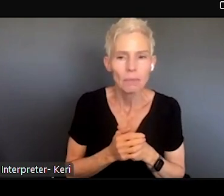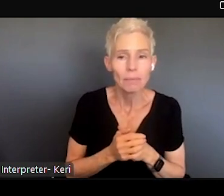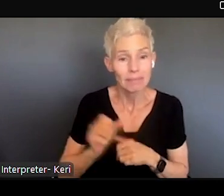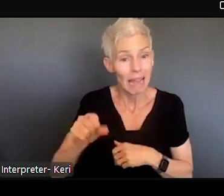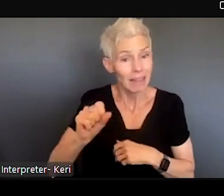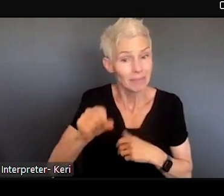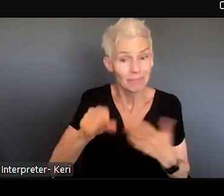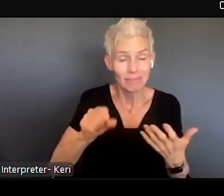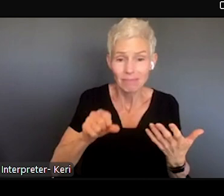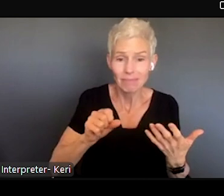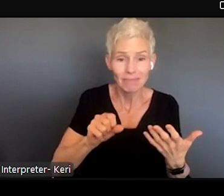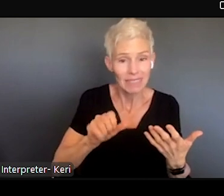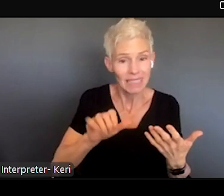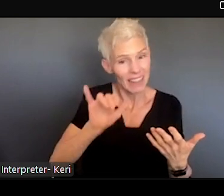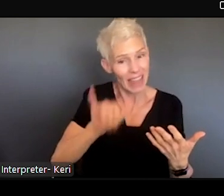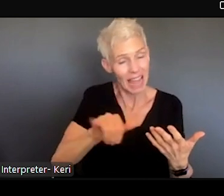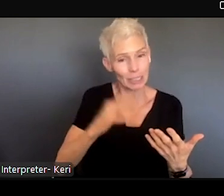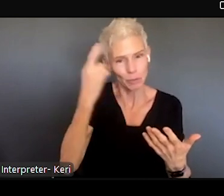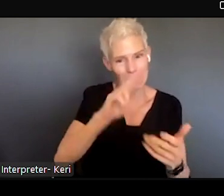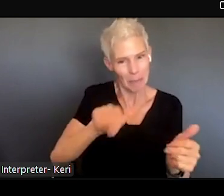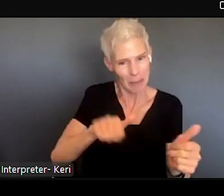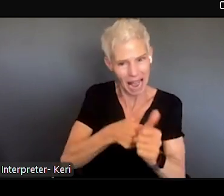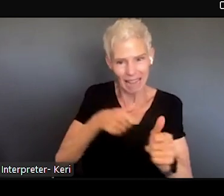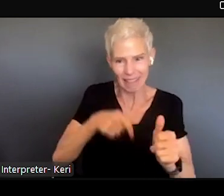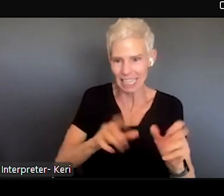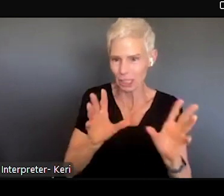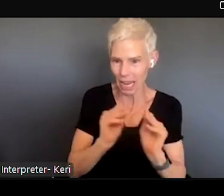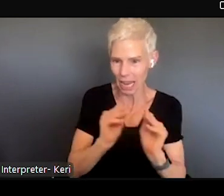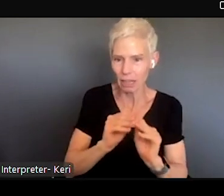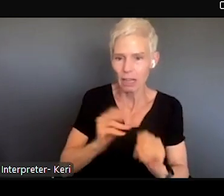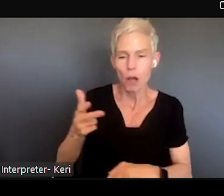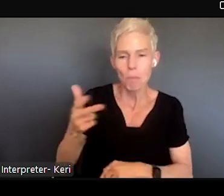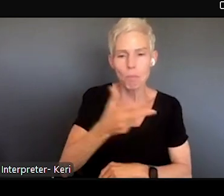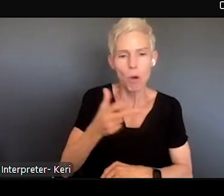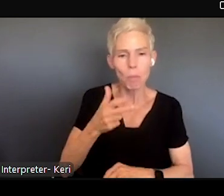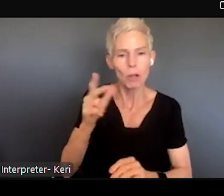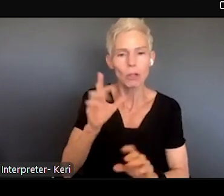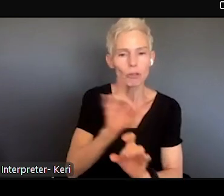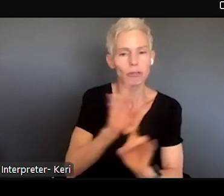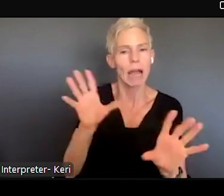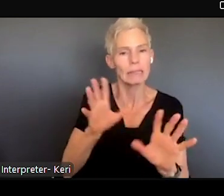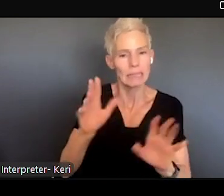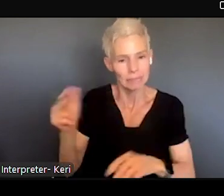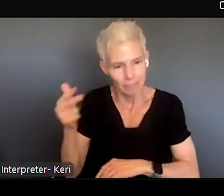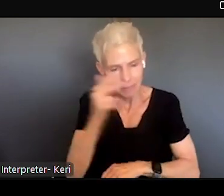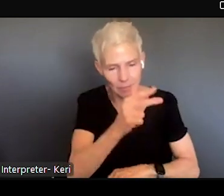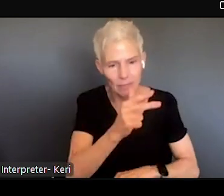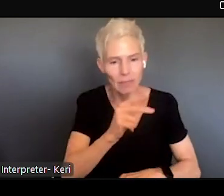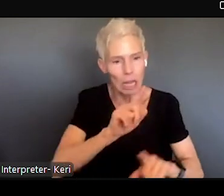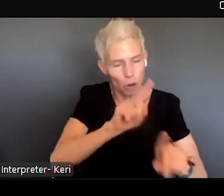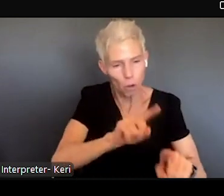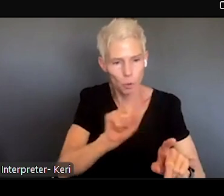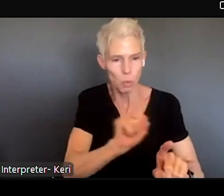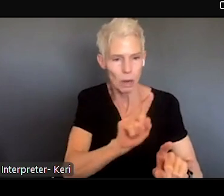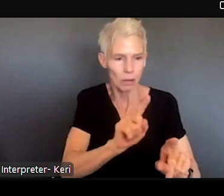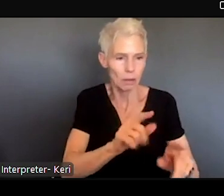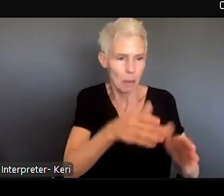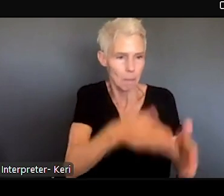yeah, that's what this whole jam is about mobile crisis today. So we'll learn more. Thank